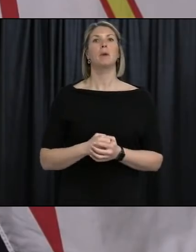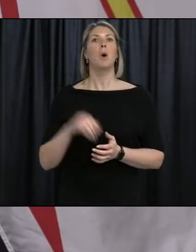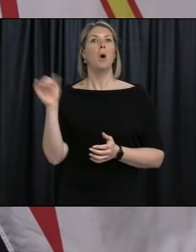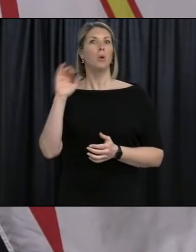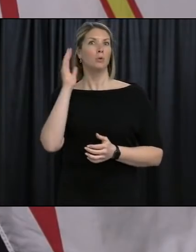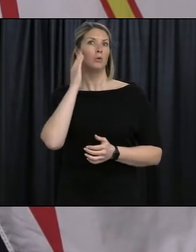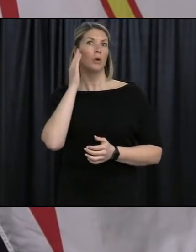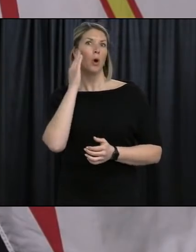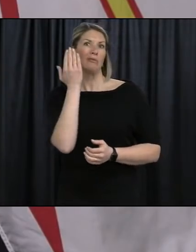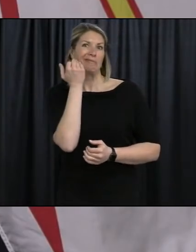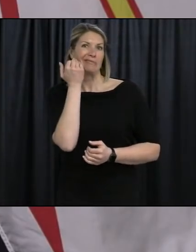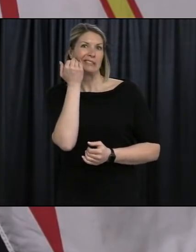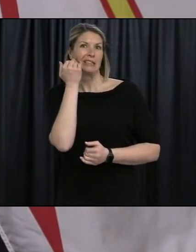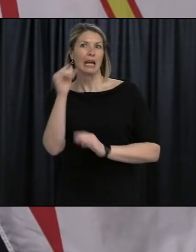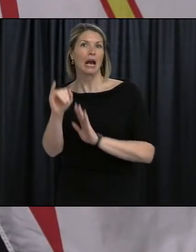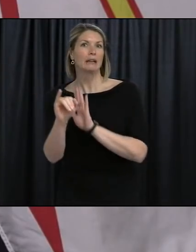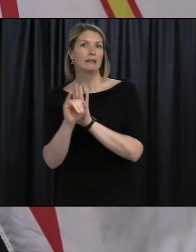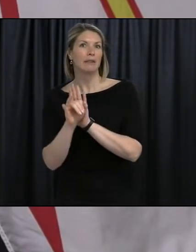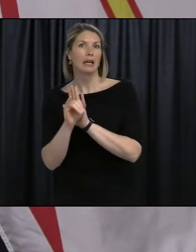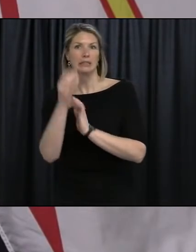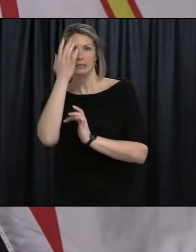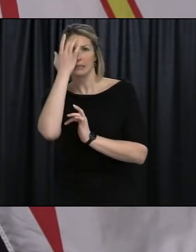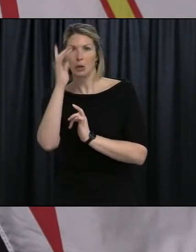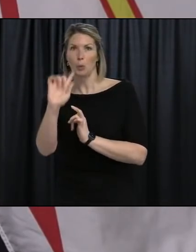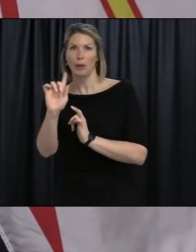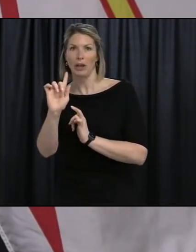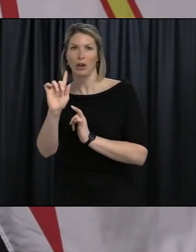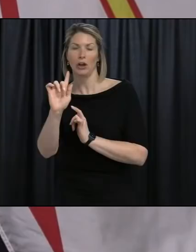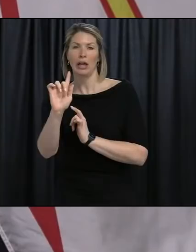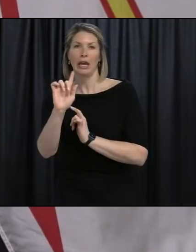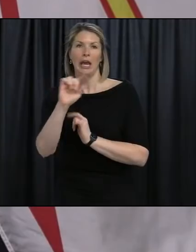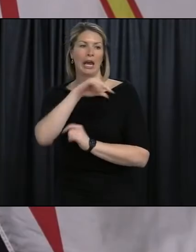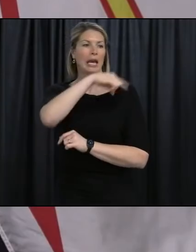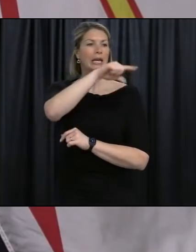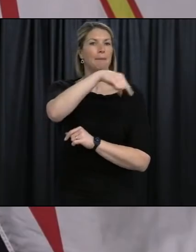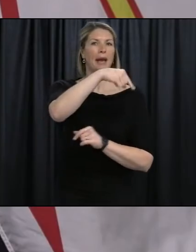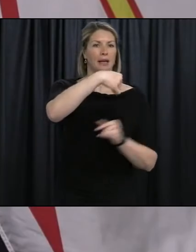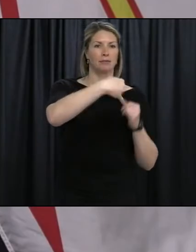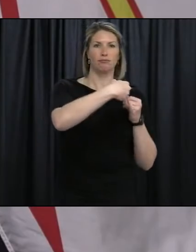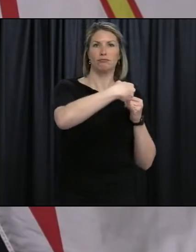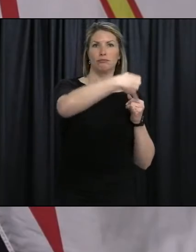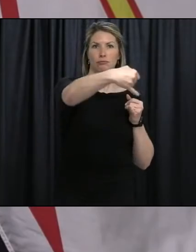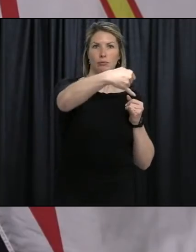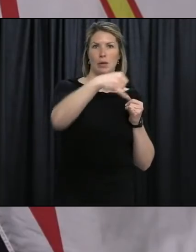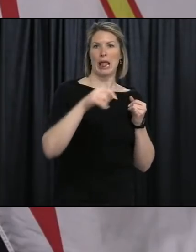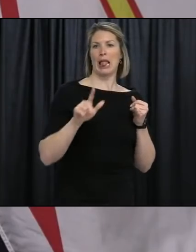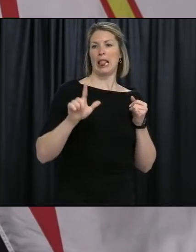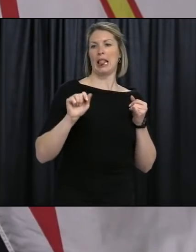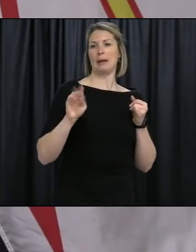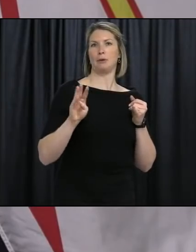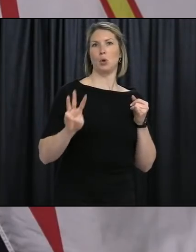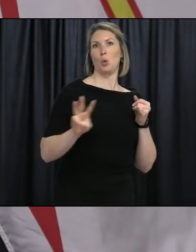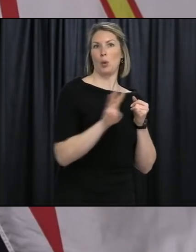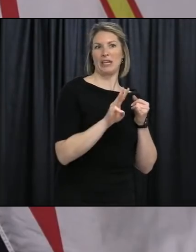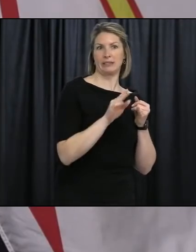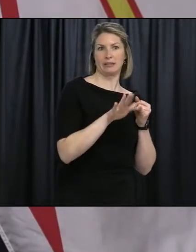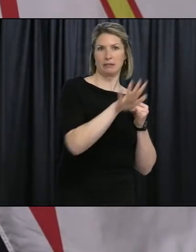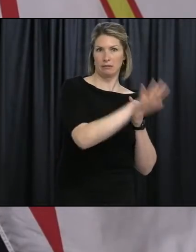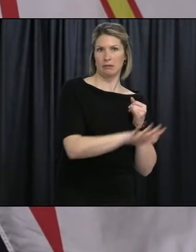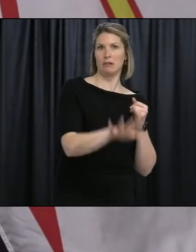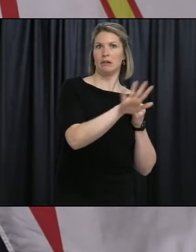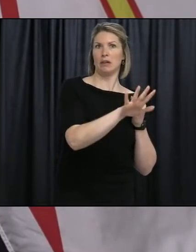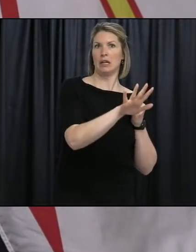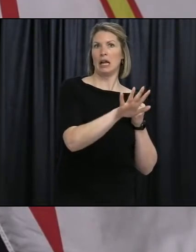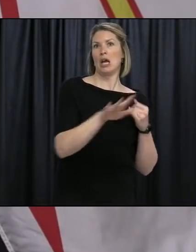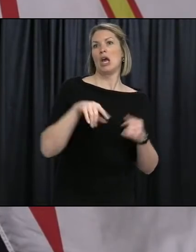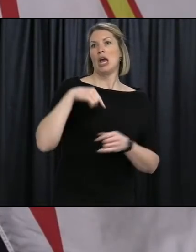that there have been cases identified in the area of Quebec that borders Labrador West. The Medical Officer of Health for Labrador-Grenfell Health is